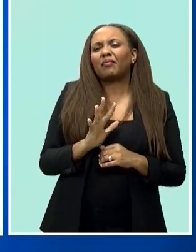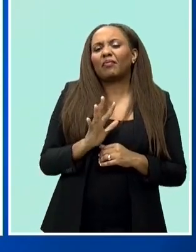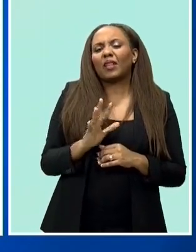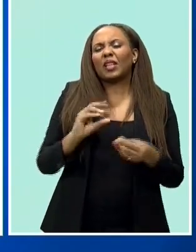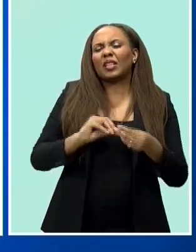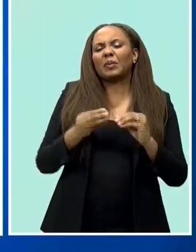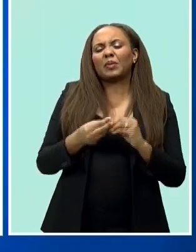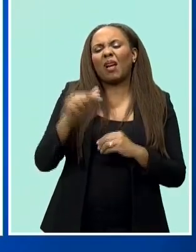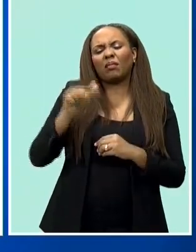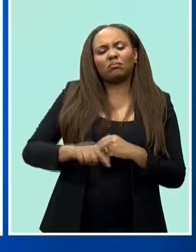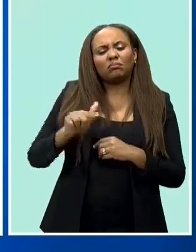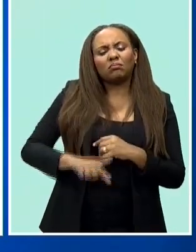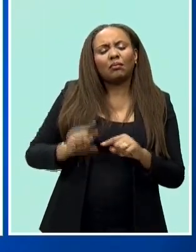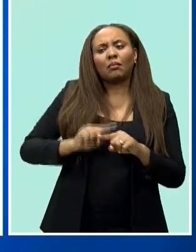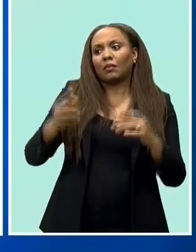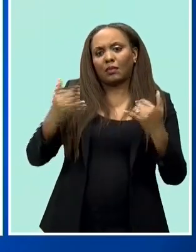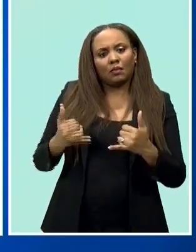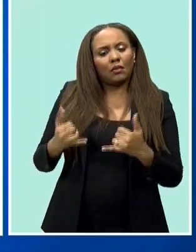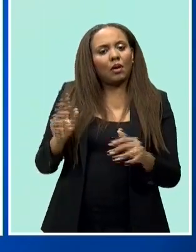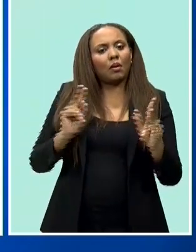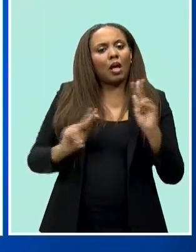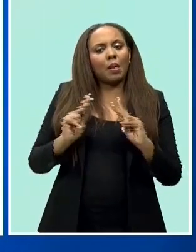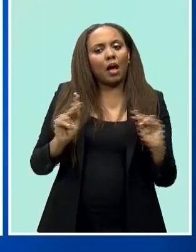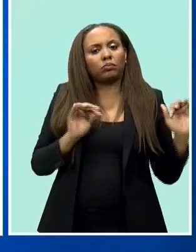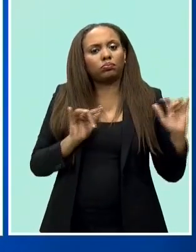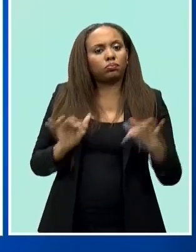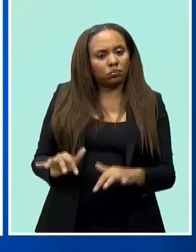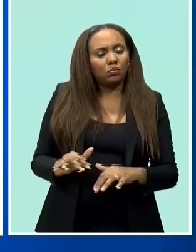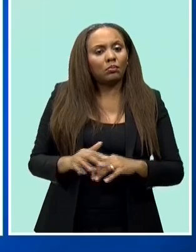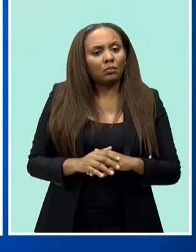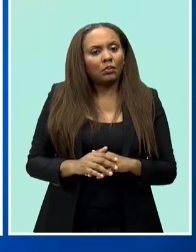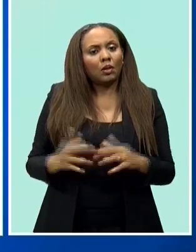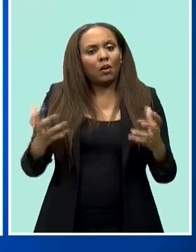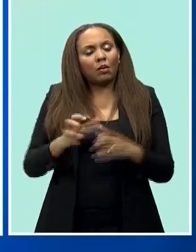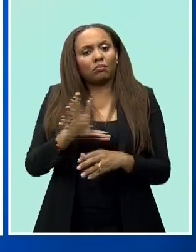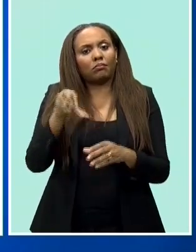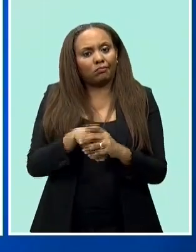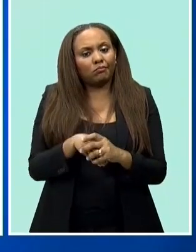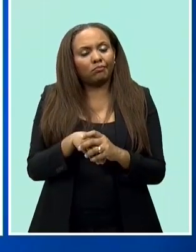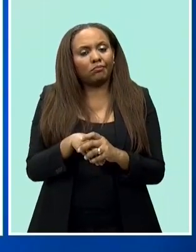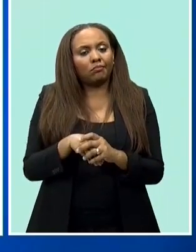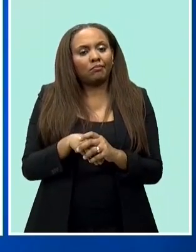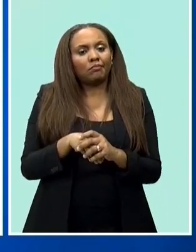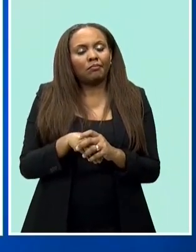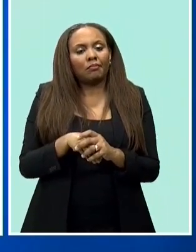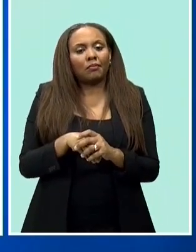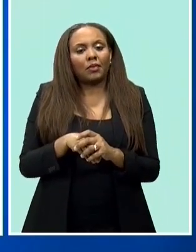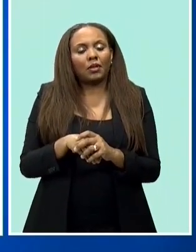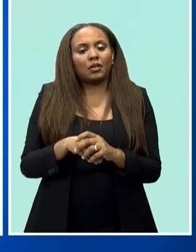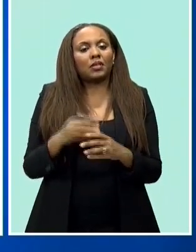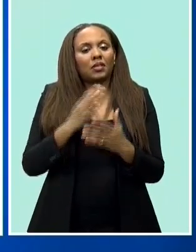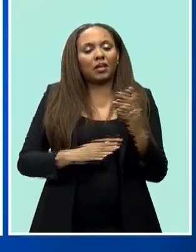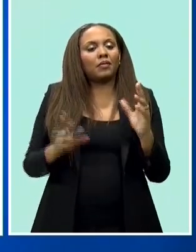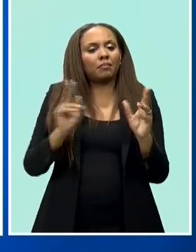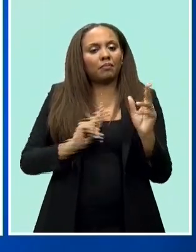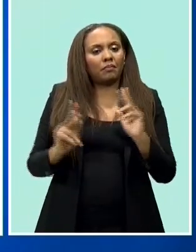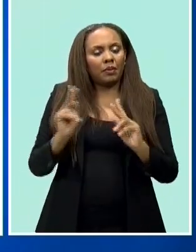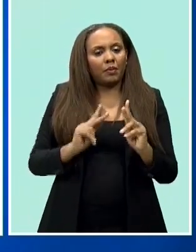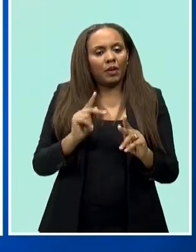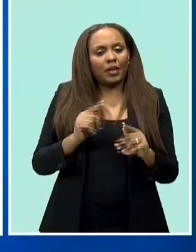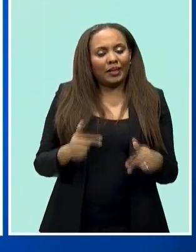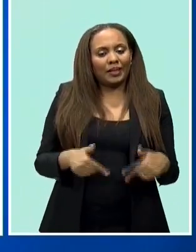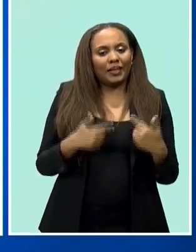we have seen that persons are actually being more included in it. We have returning Caymanians. While that figure is